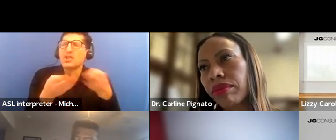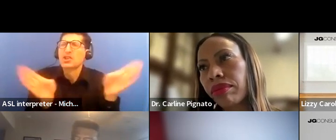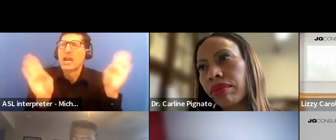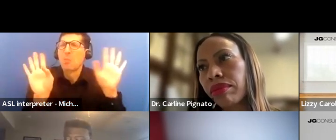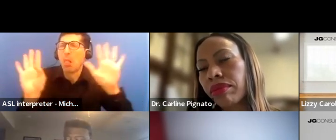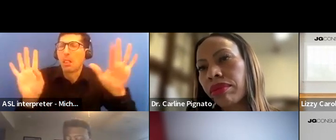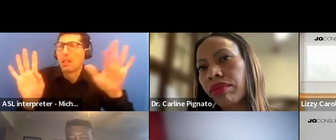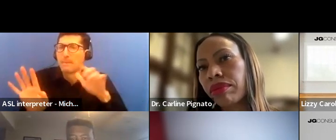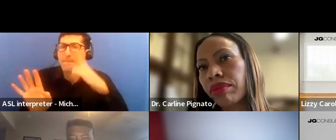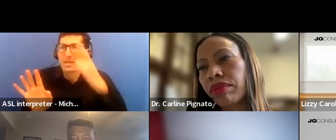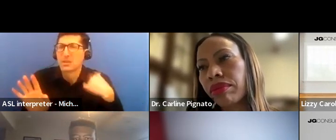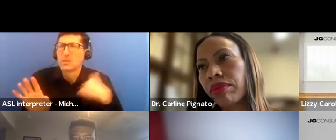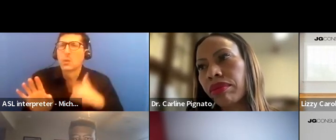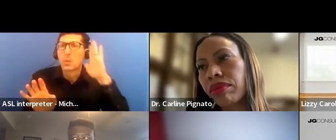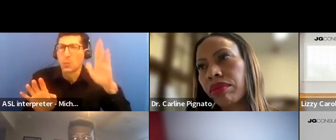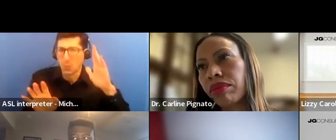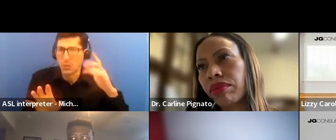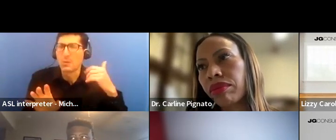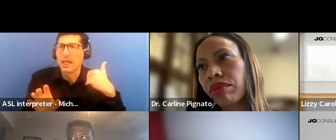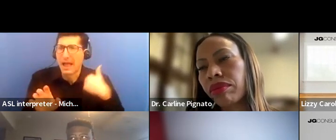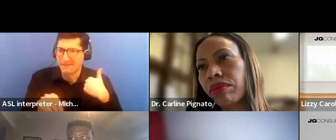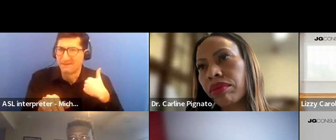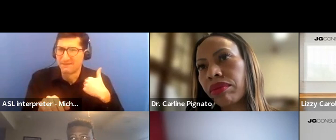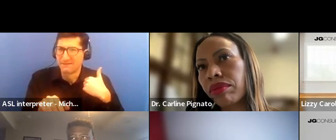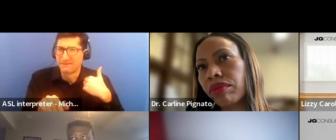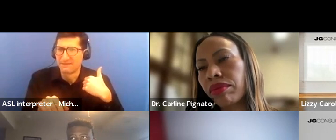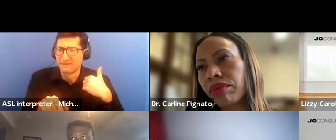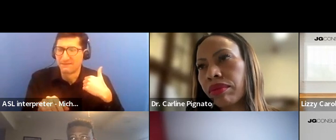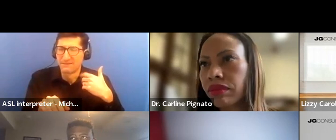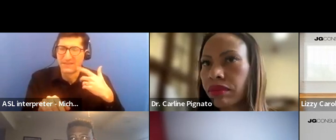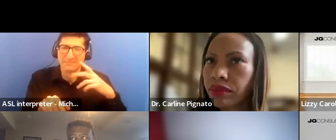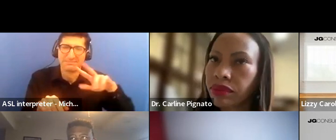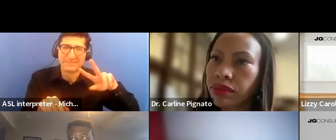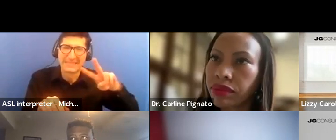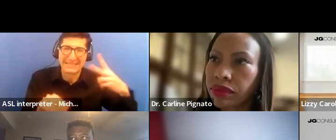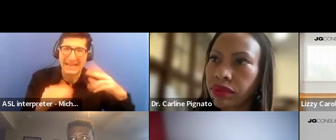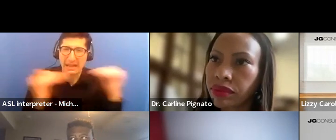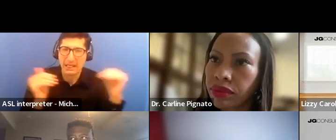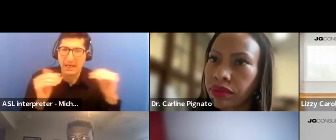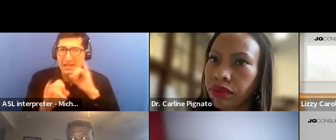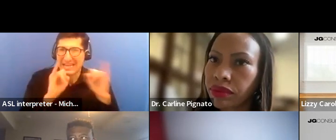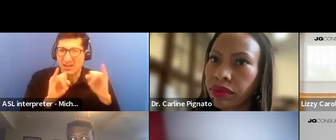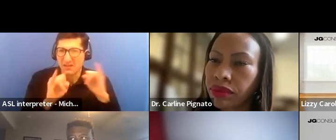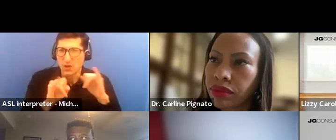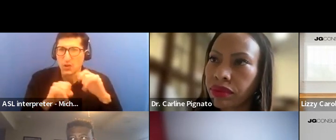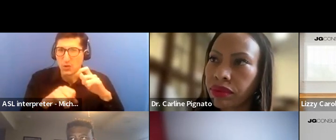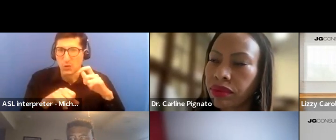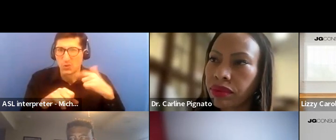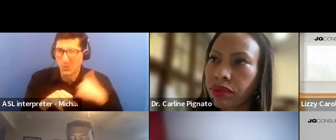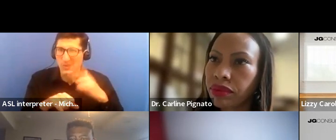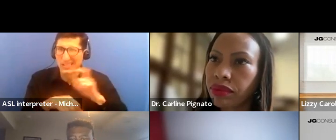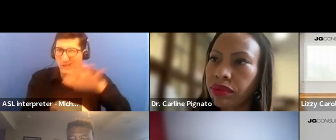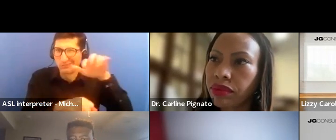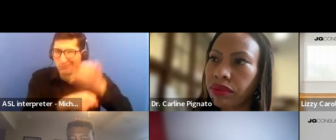be going into blocks of time for, the second level interviews and everything else. First and second level